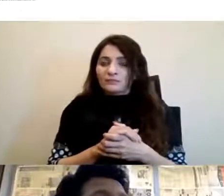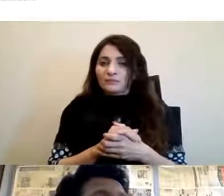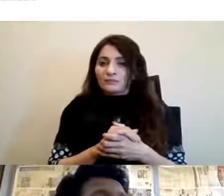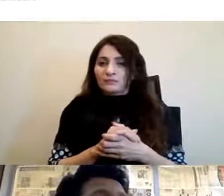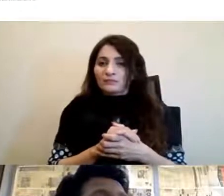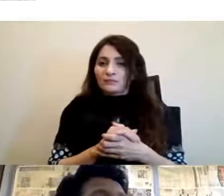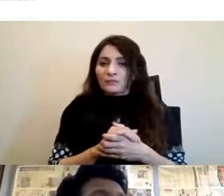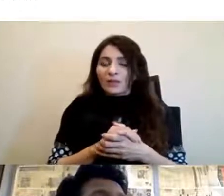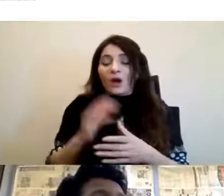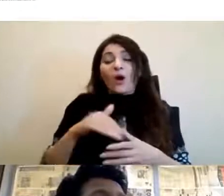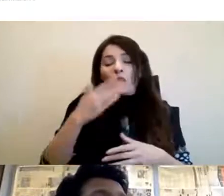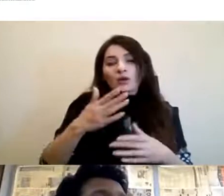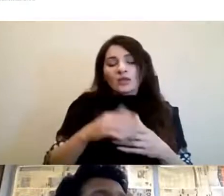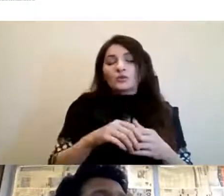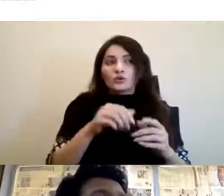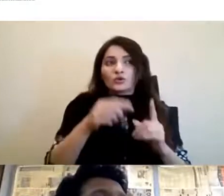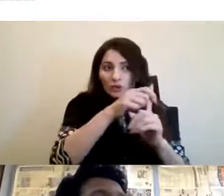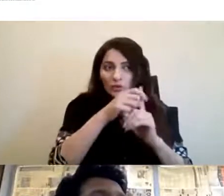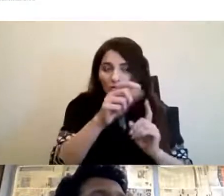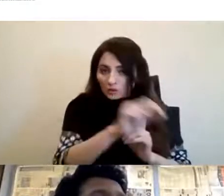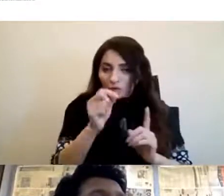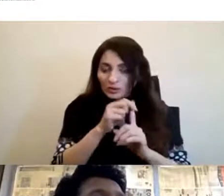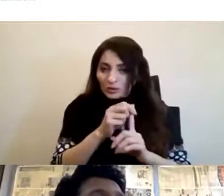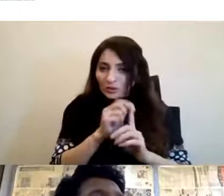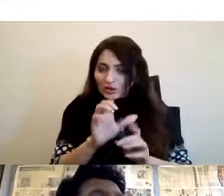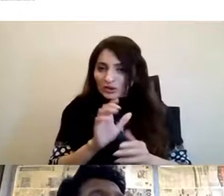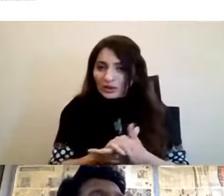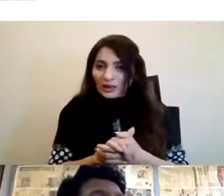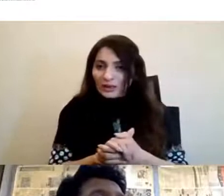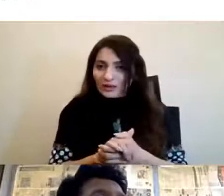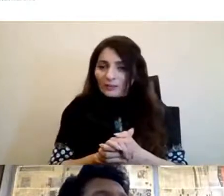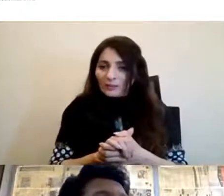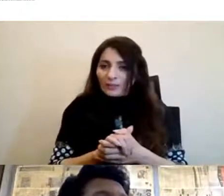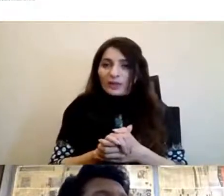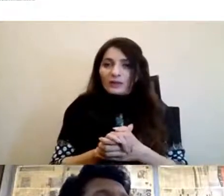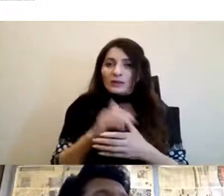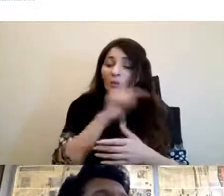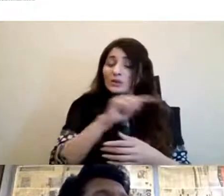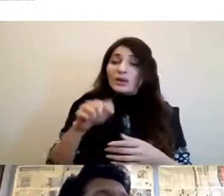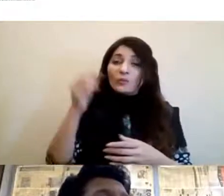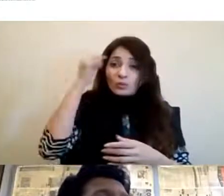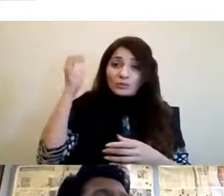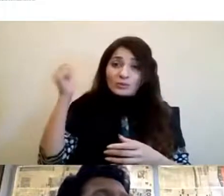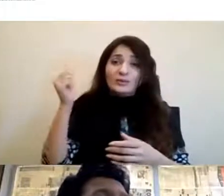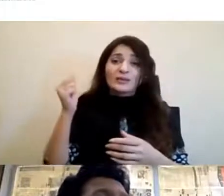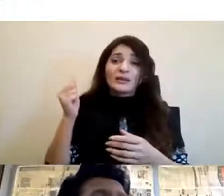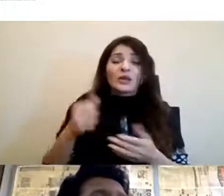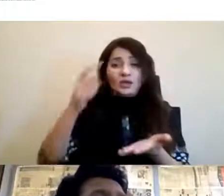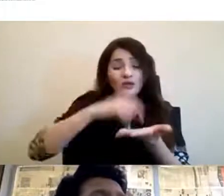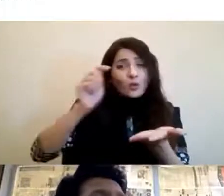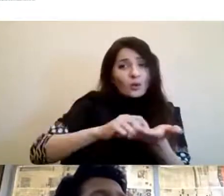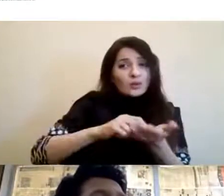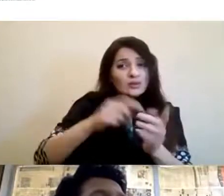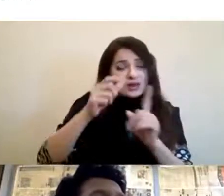More importantly, standards are there, but there should have certain backbiting laws who has teeth in their